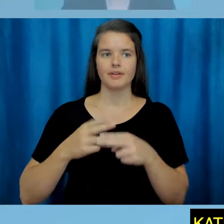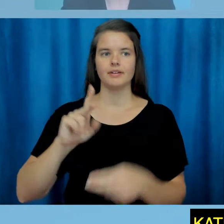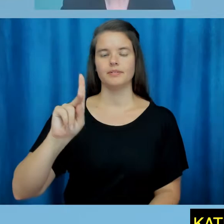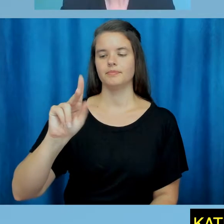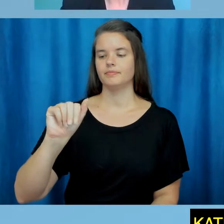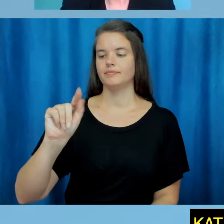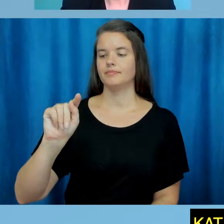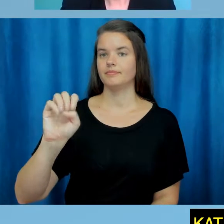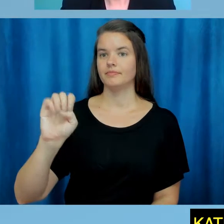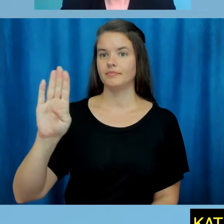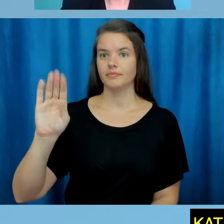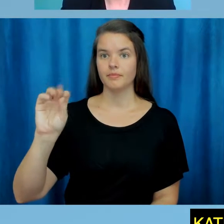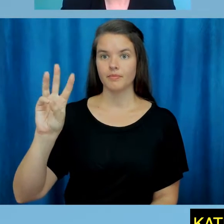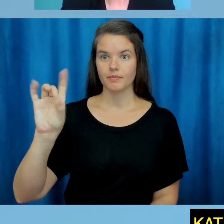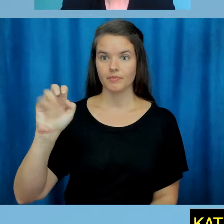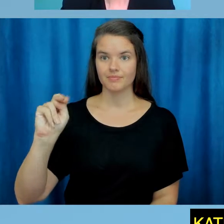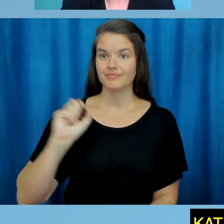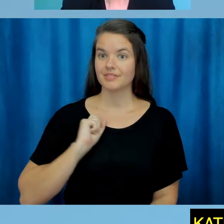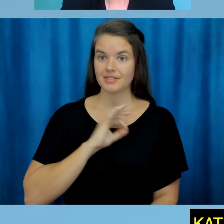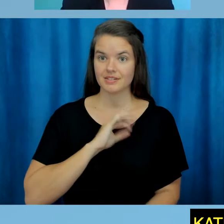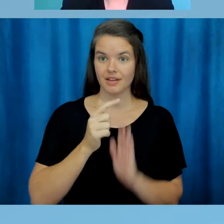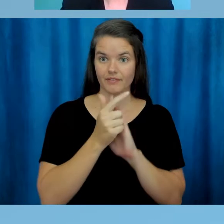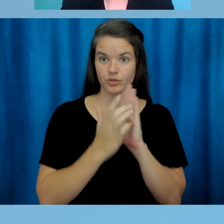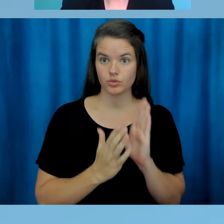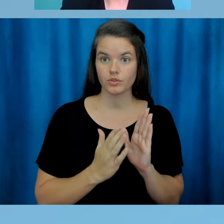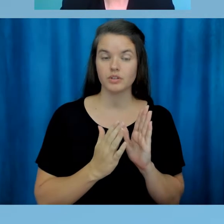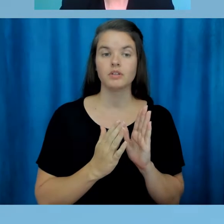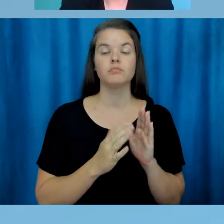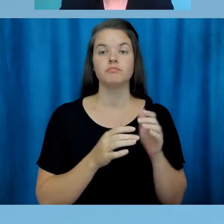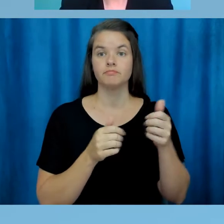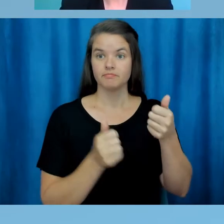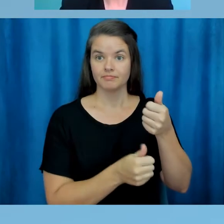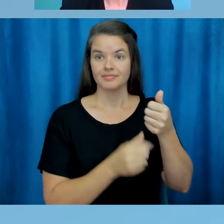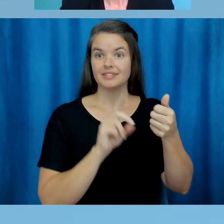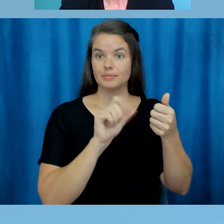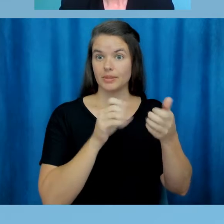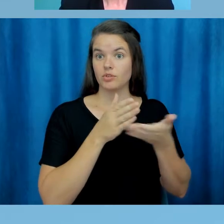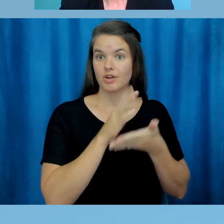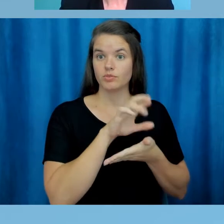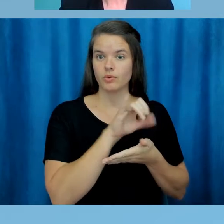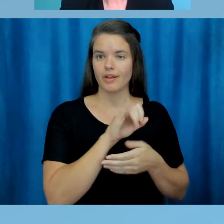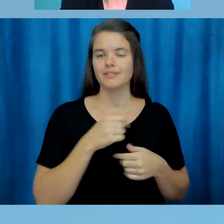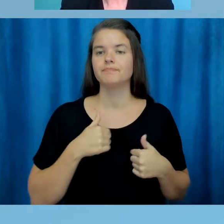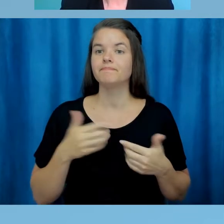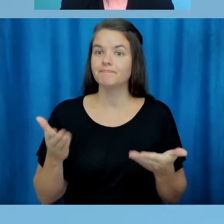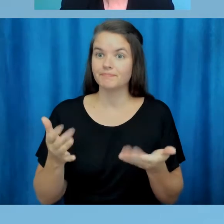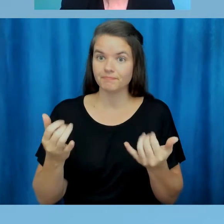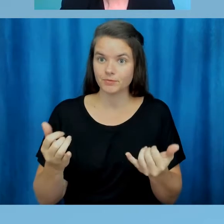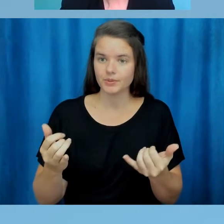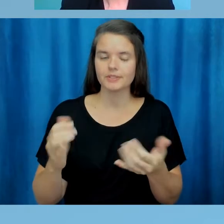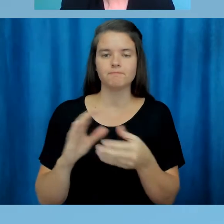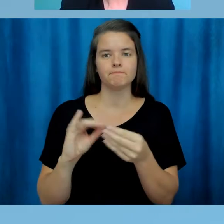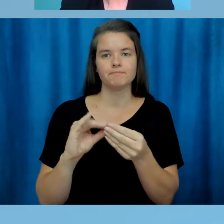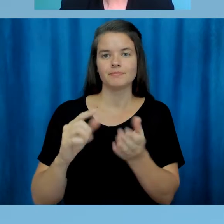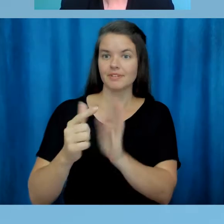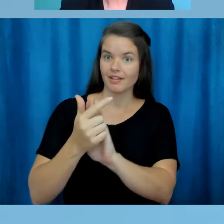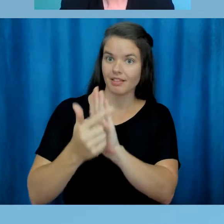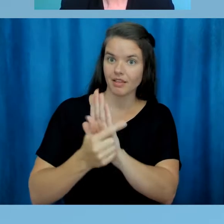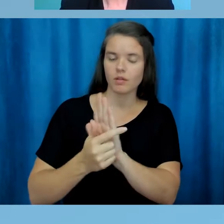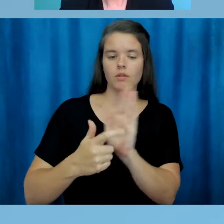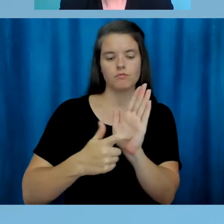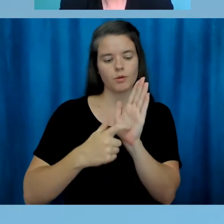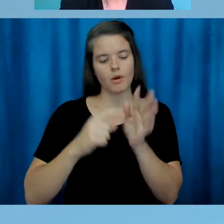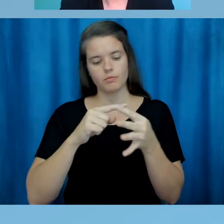My name is Kate Bowden, and I am a staff attorney with Disability Rights Rhode Island. I'm here today to talk to you about